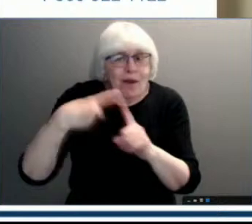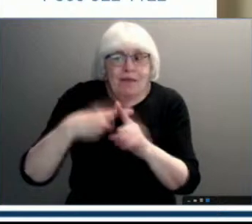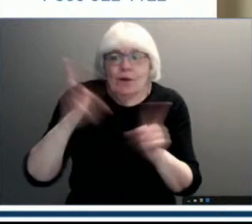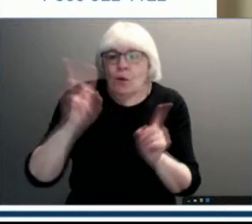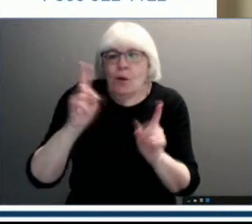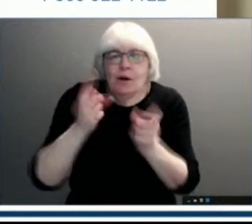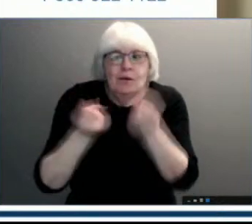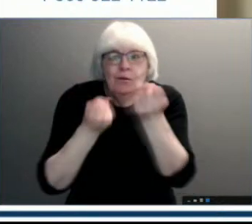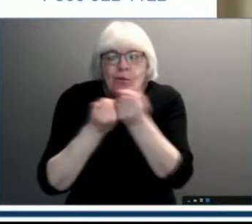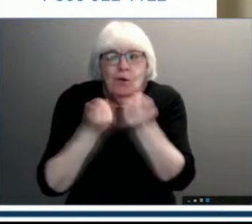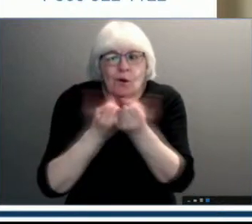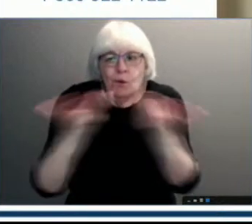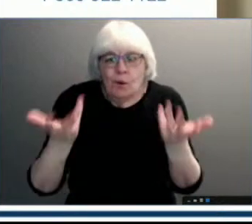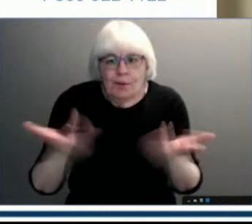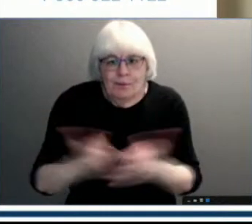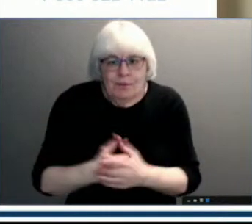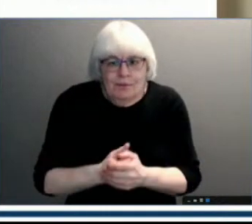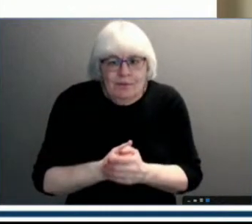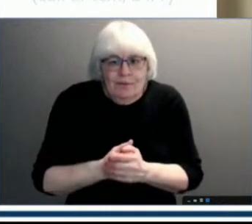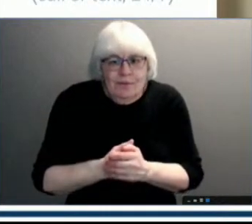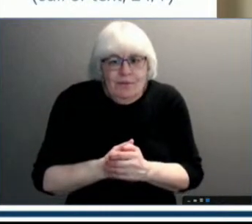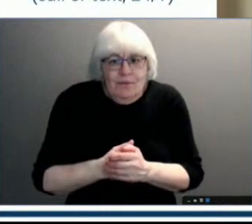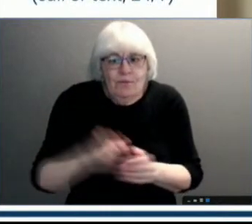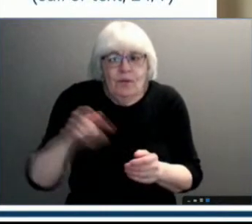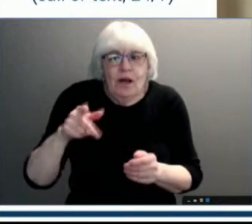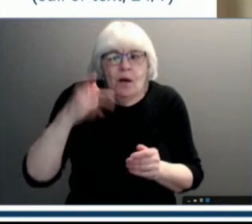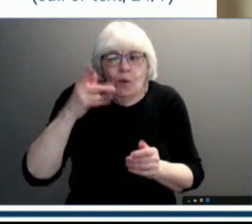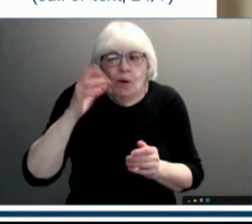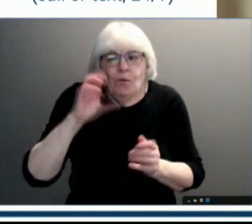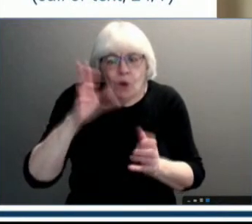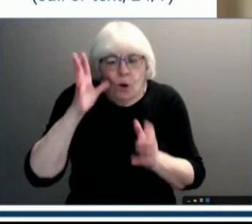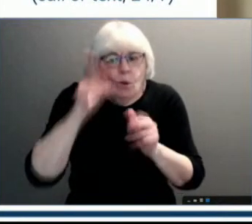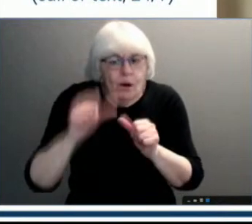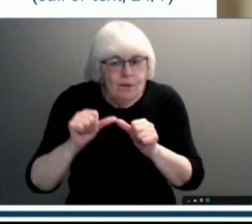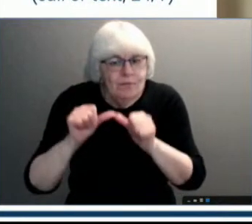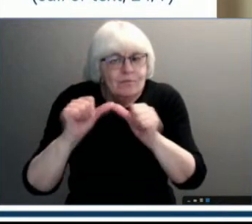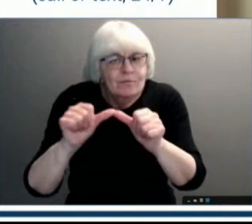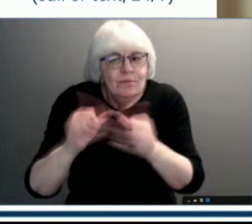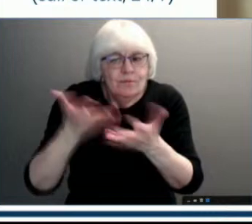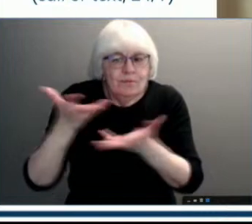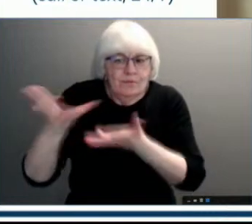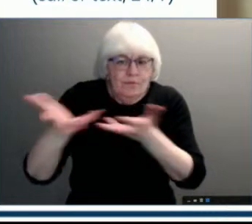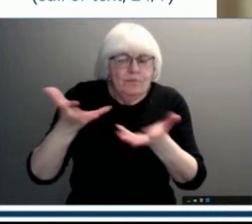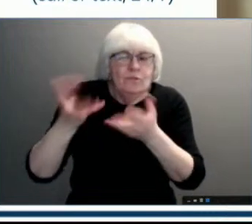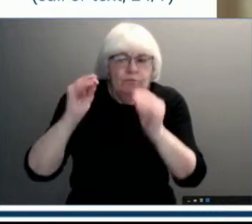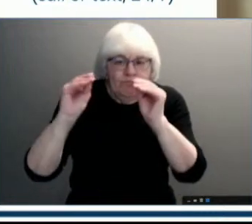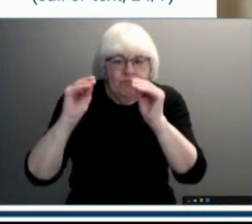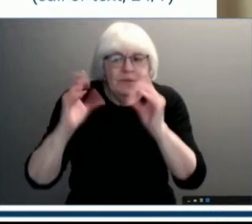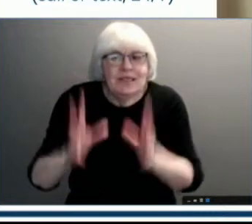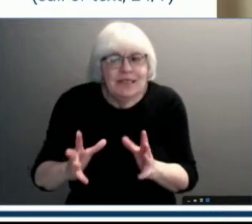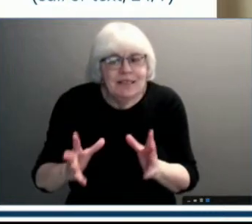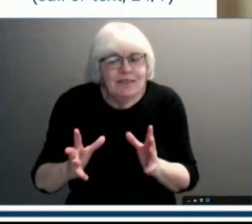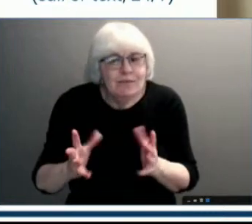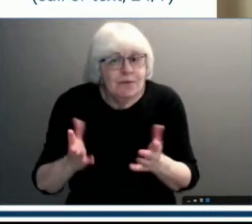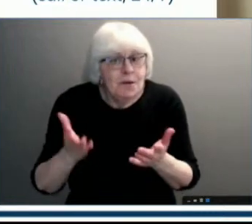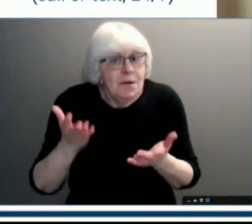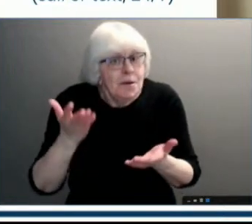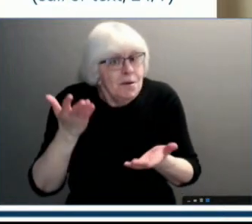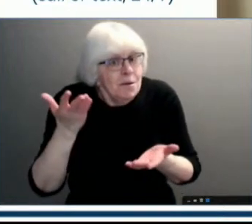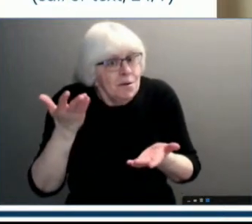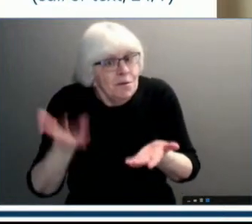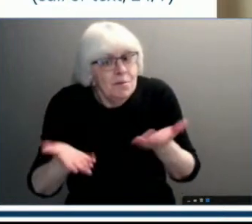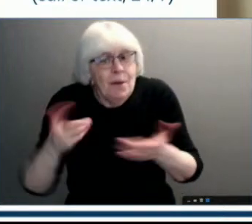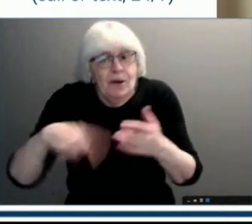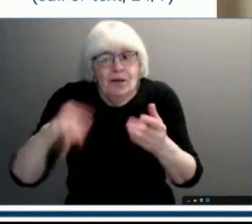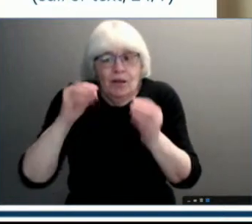with teachers. We've been through in this province online learning. It worked well for a lot of students. Some kids don't have the